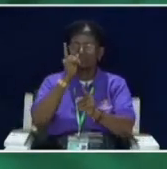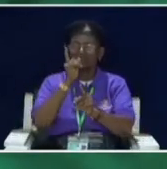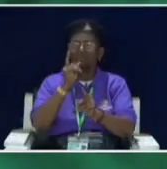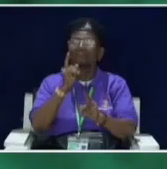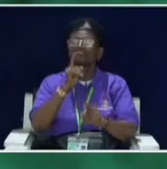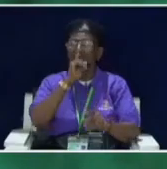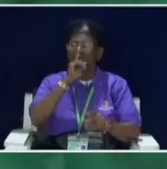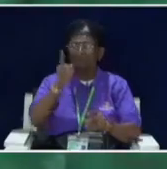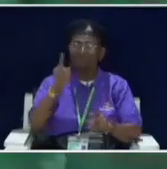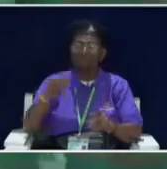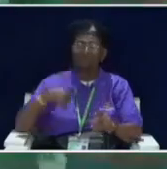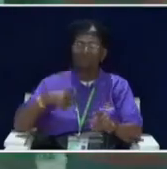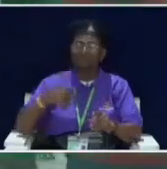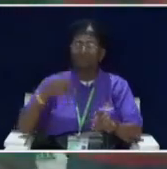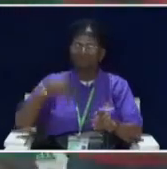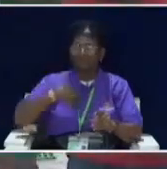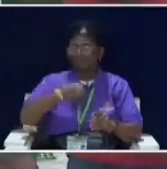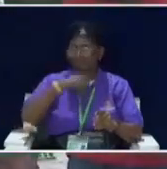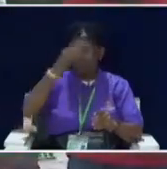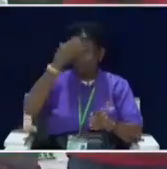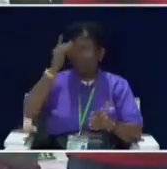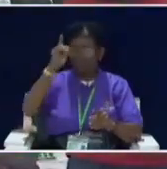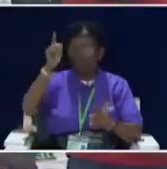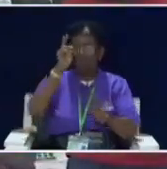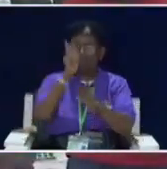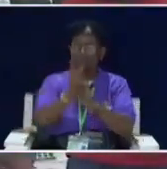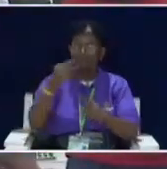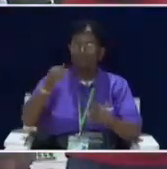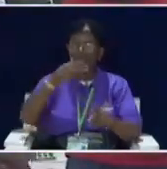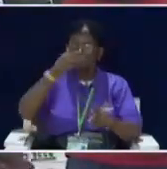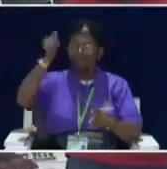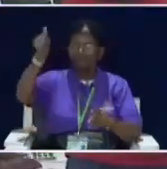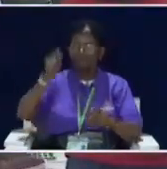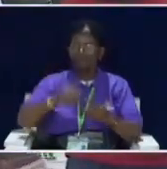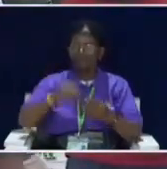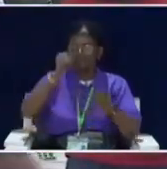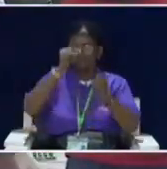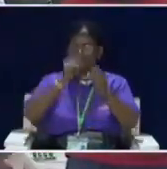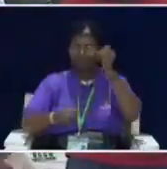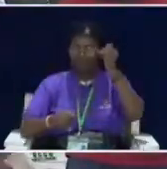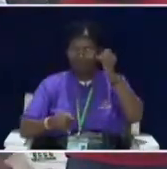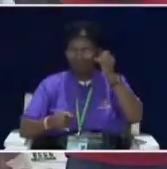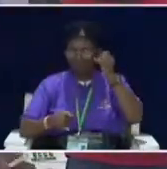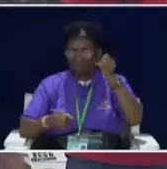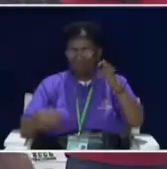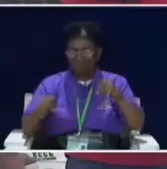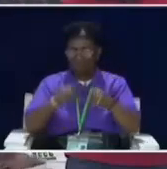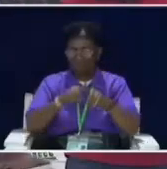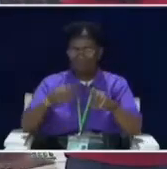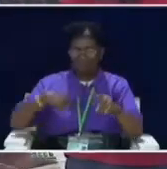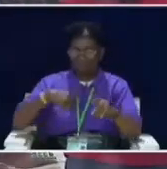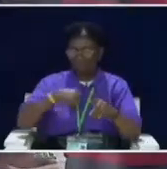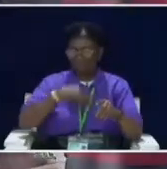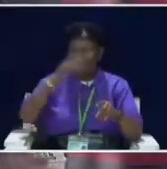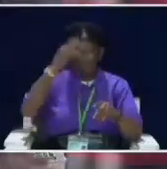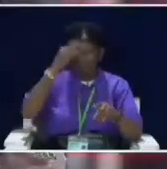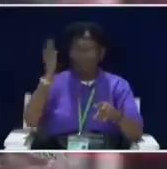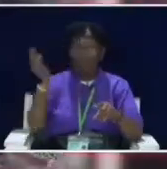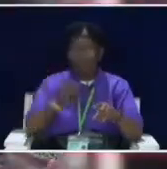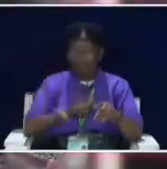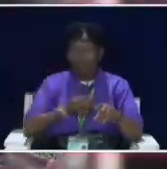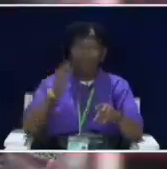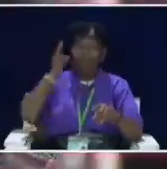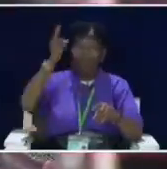in the last. I do pray ni tori pe mo pe to ko to ba da ju le yin ma n fi keyin. So we know our future will be better than our